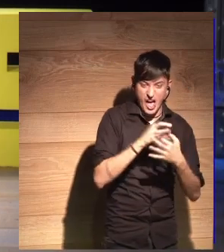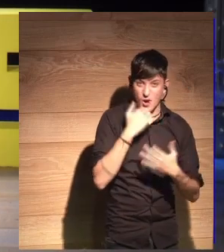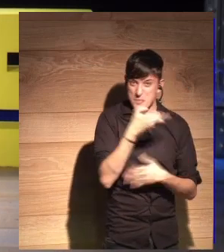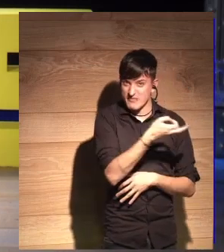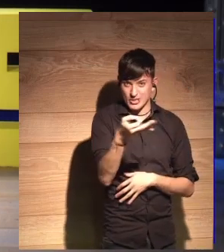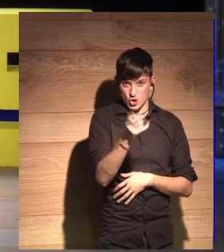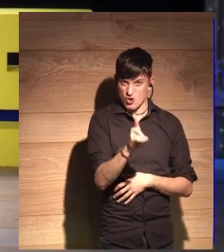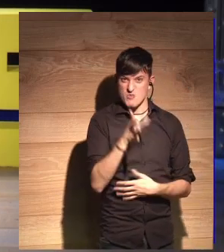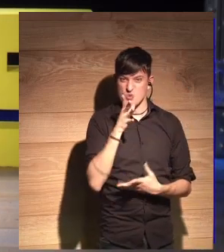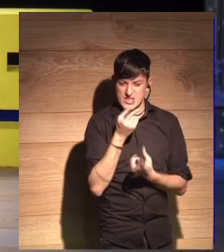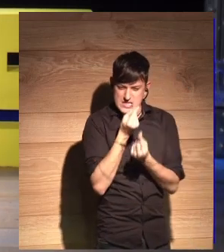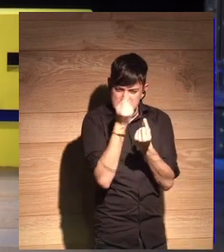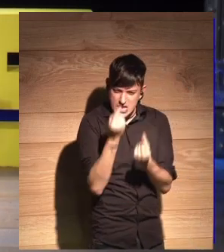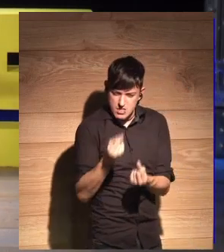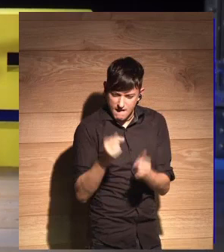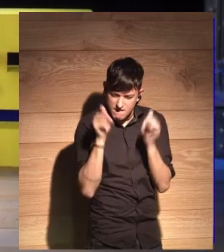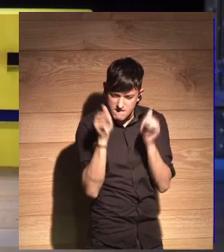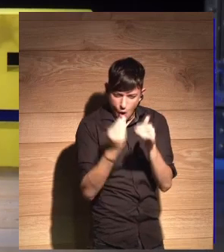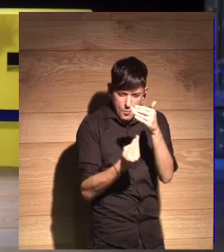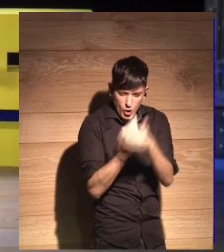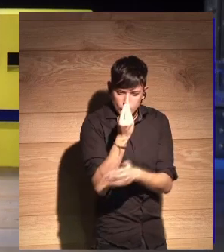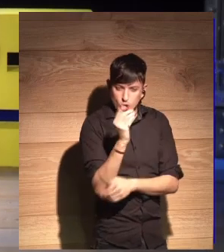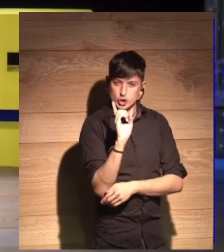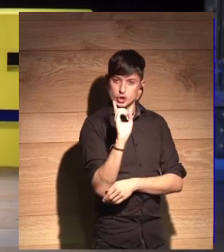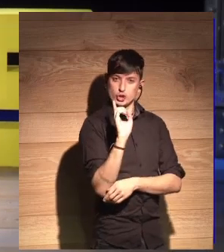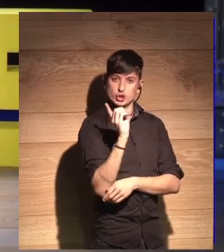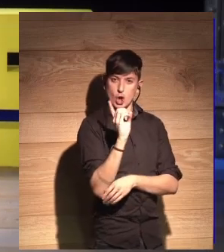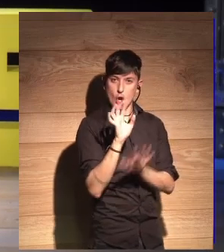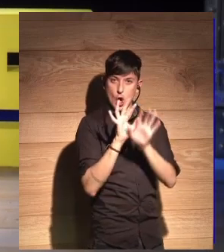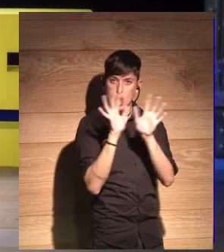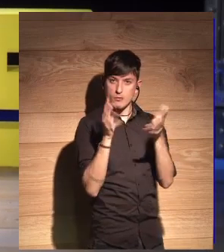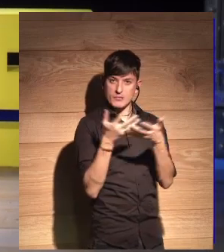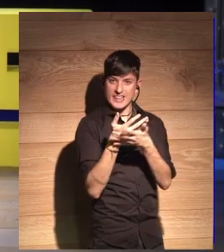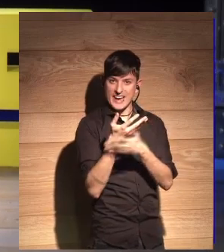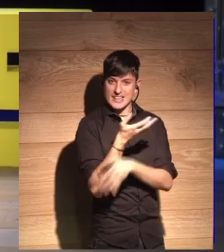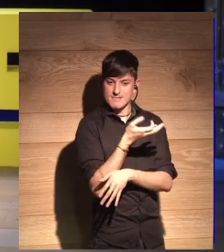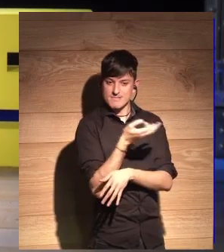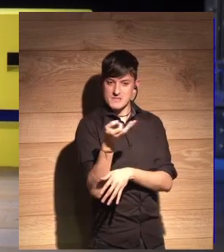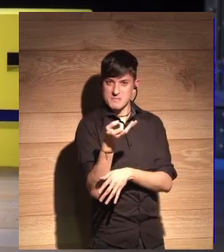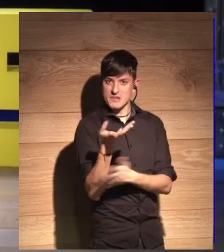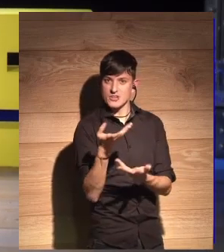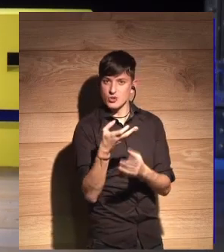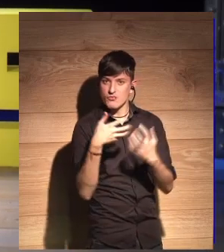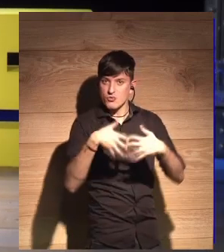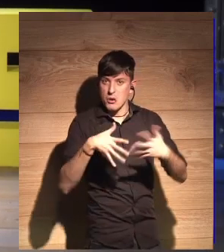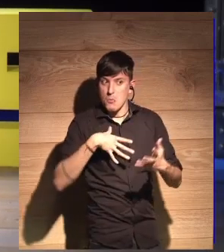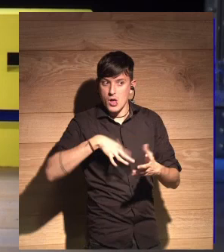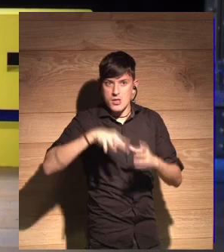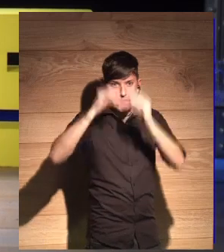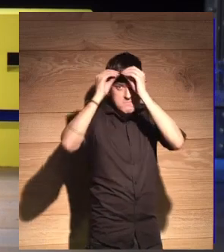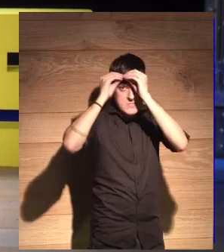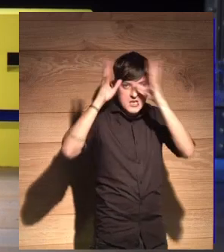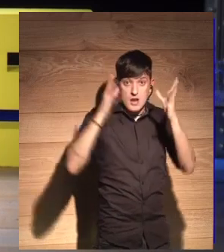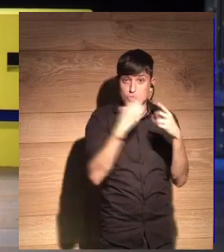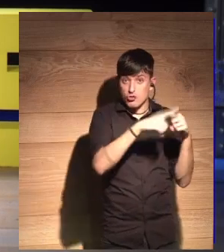work under perfect circumstances? We should assume that things will fail and make them gracefully decay. Like